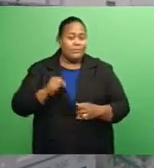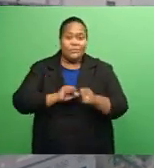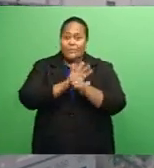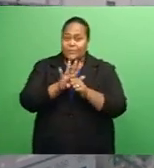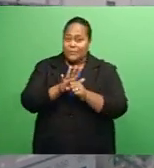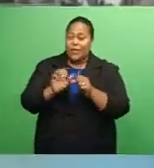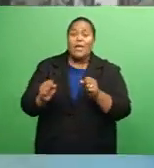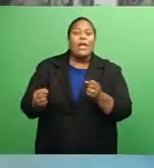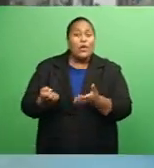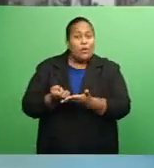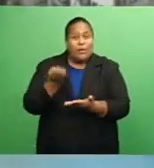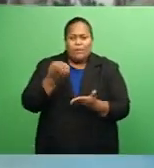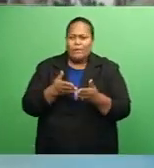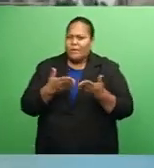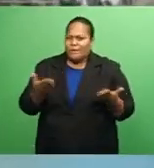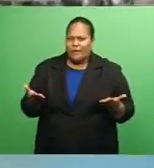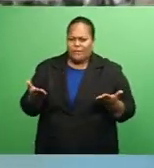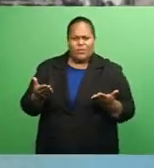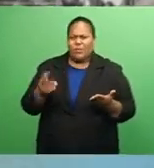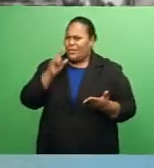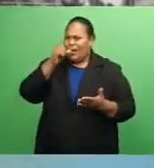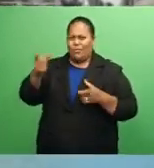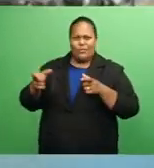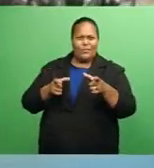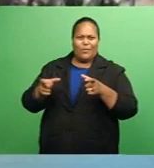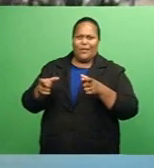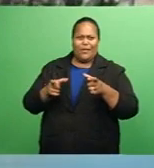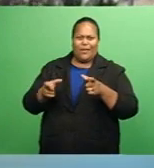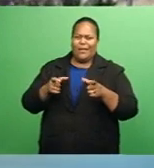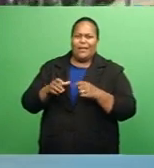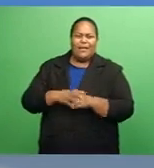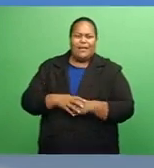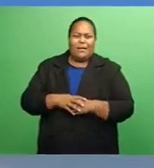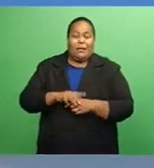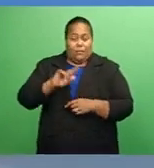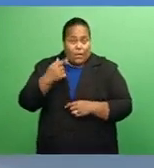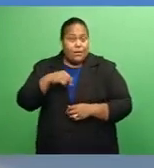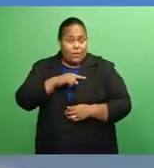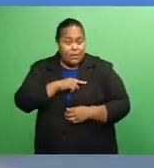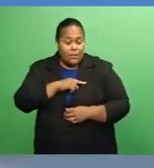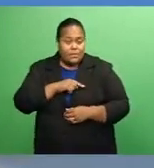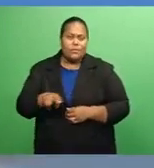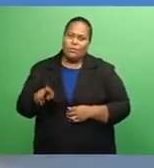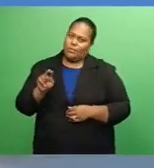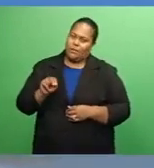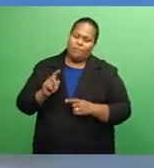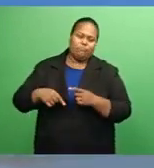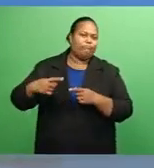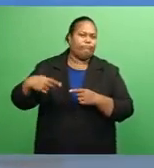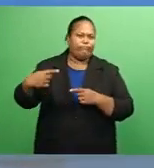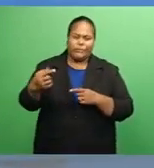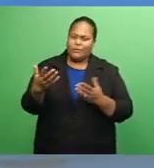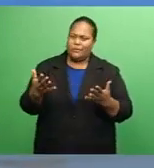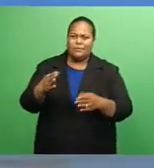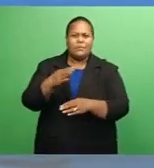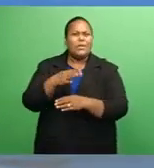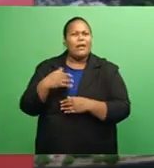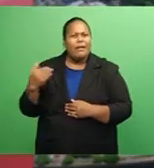economy is not within our powers, hence the expectation is that revenue may continue to be affected.